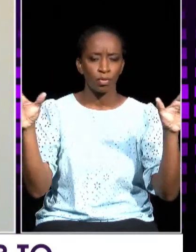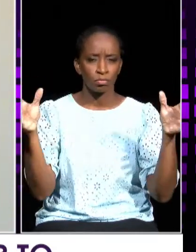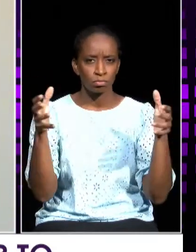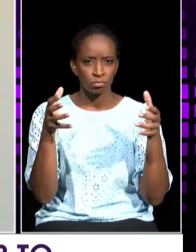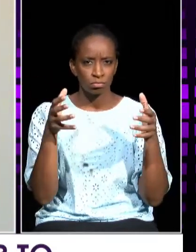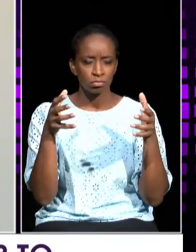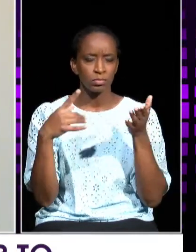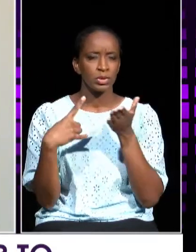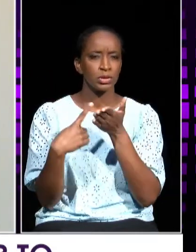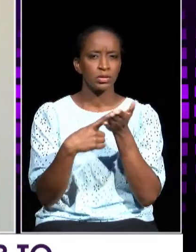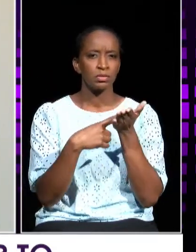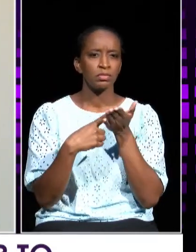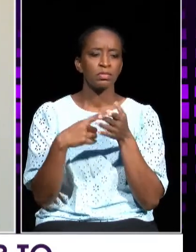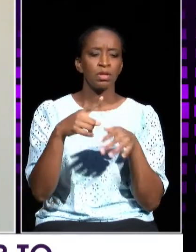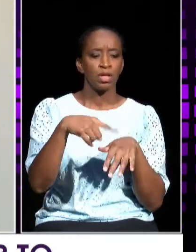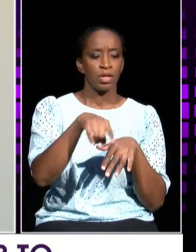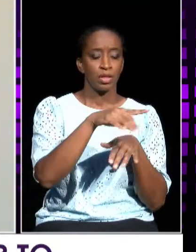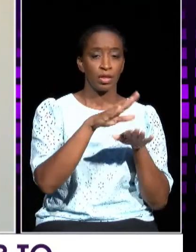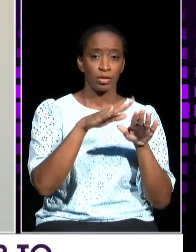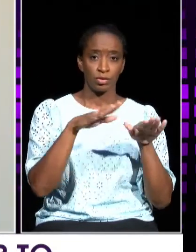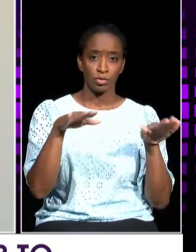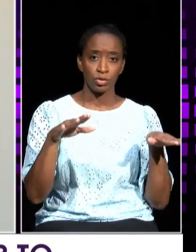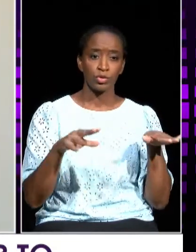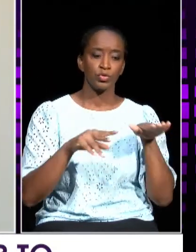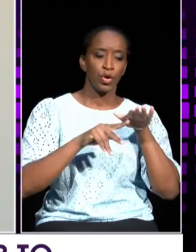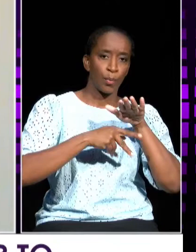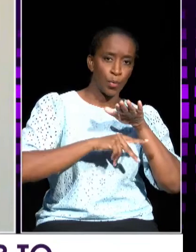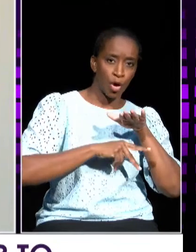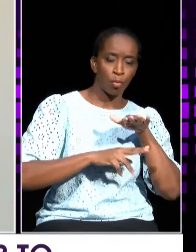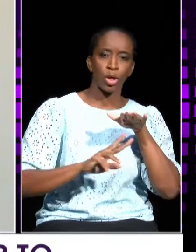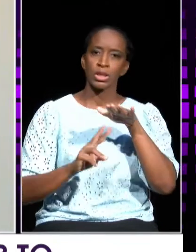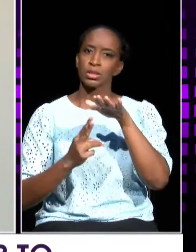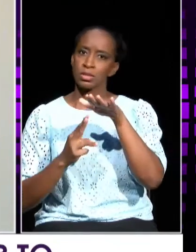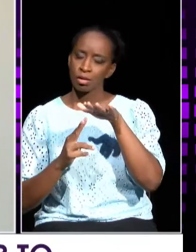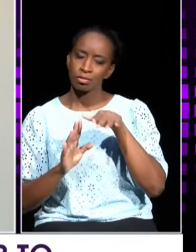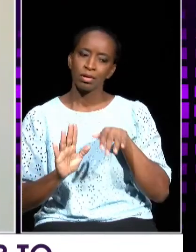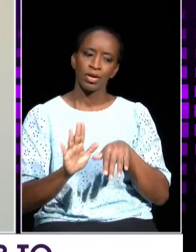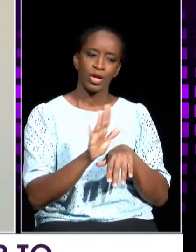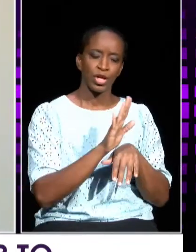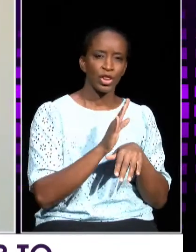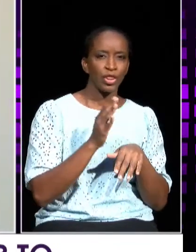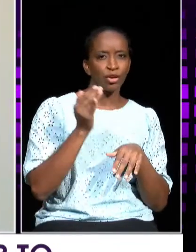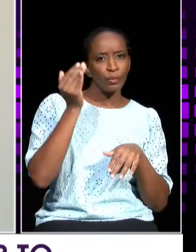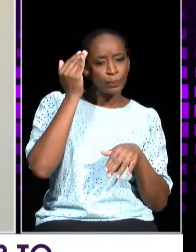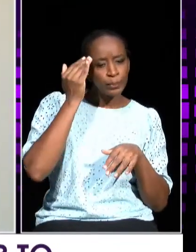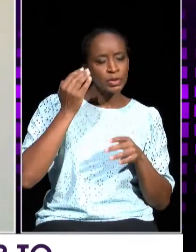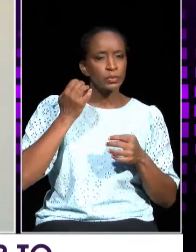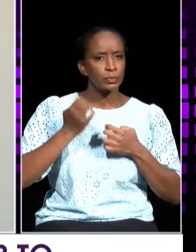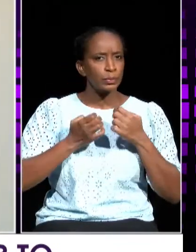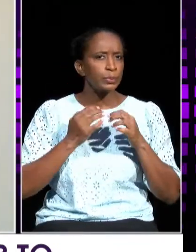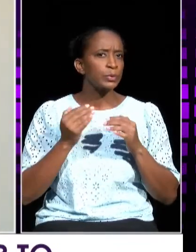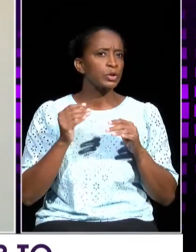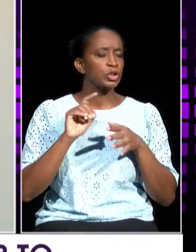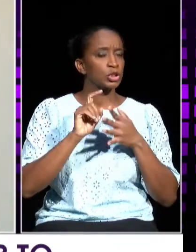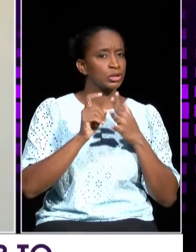school children and the secondary level also, because they need to be taught, parents and the students need to be taught